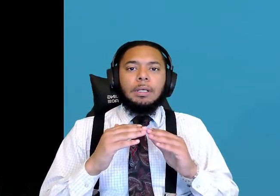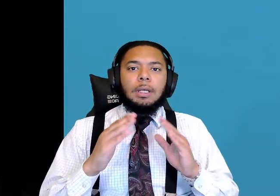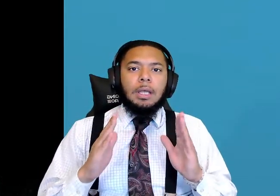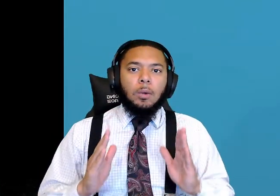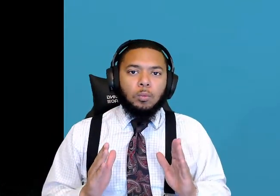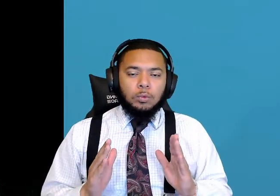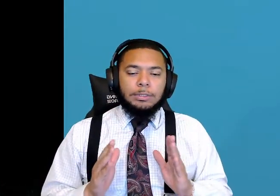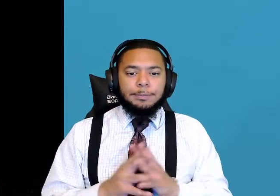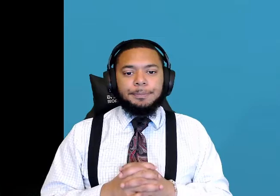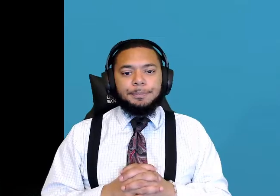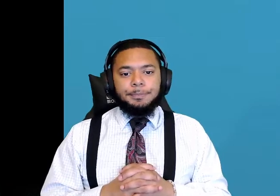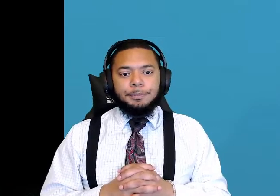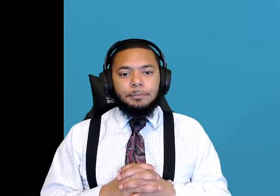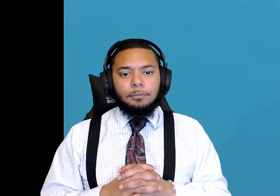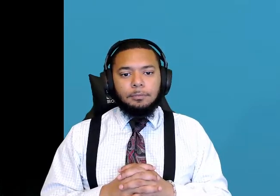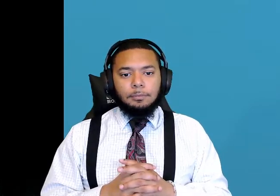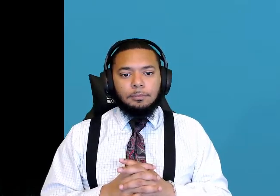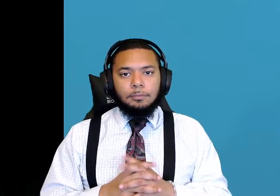Clearing House.